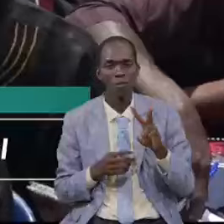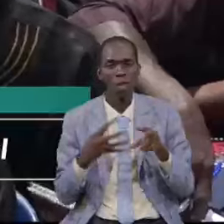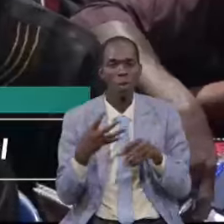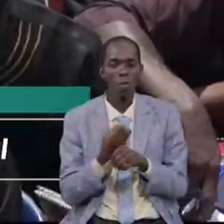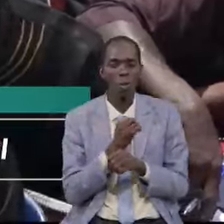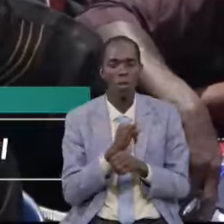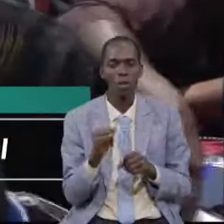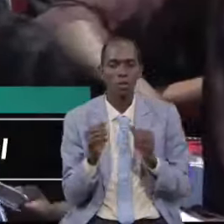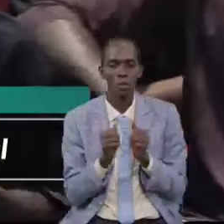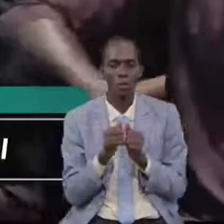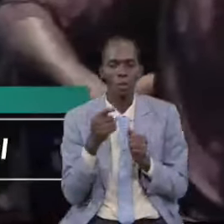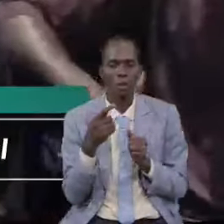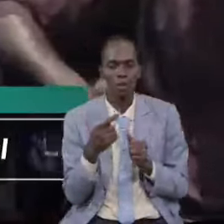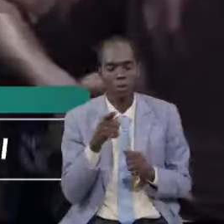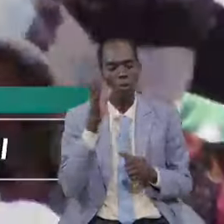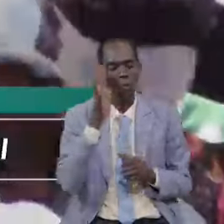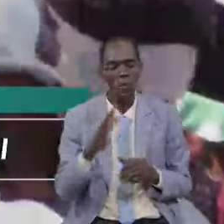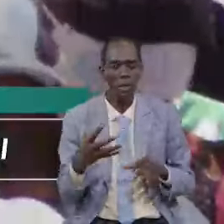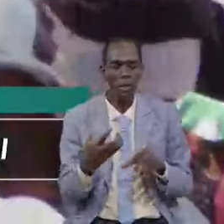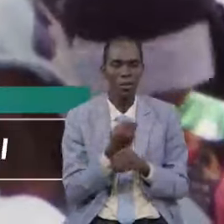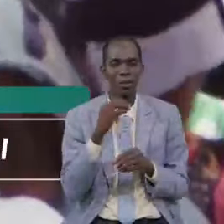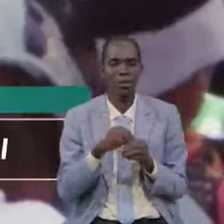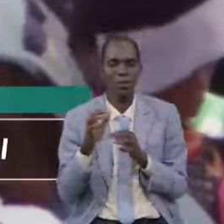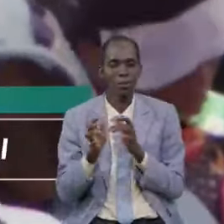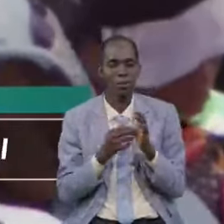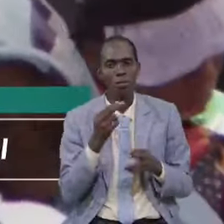win. I will win.